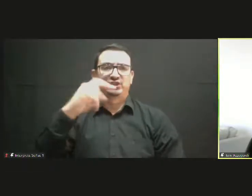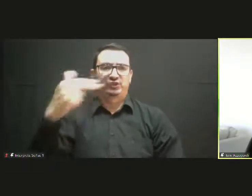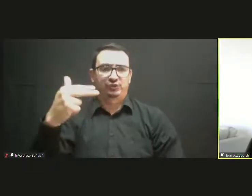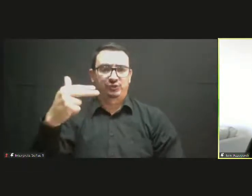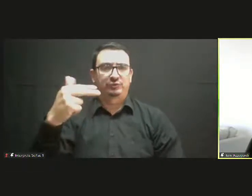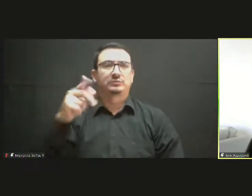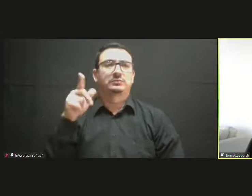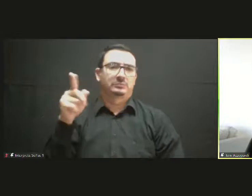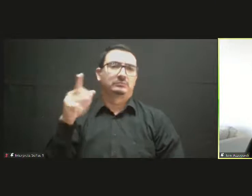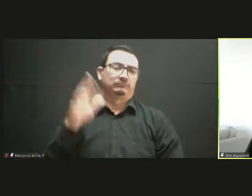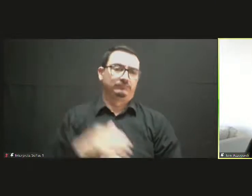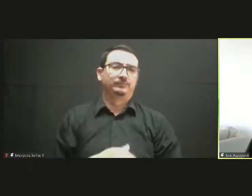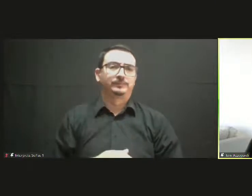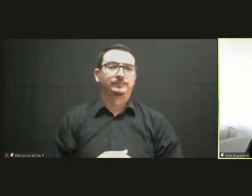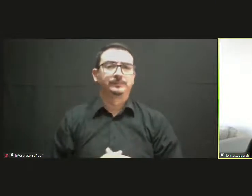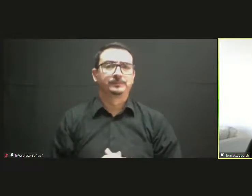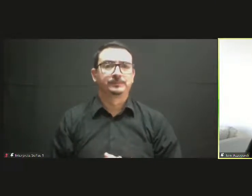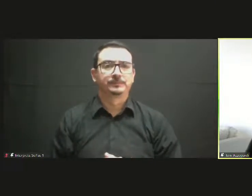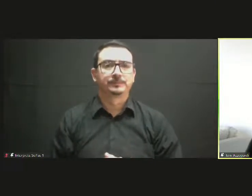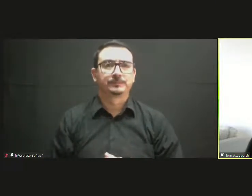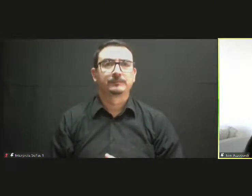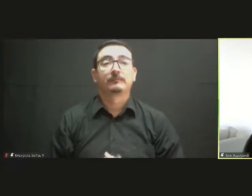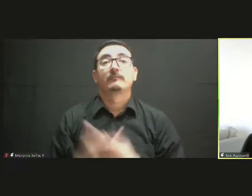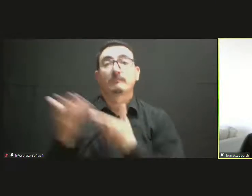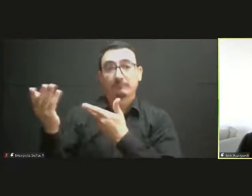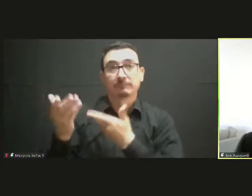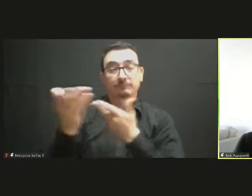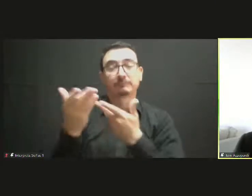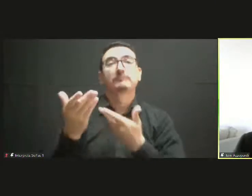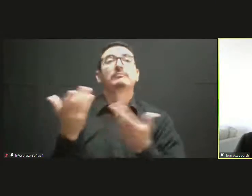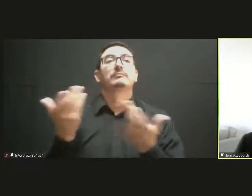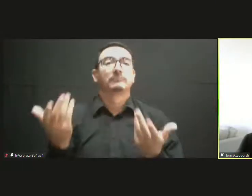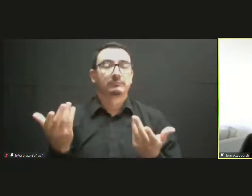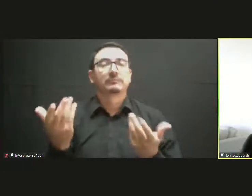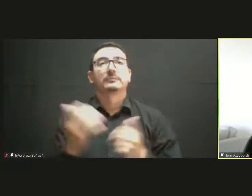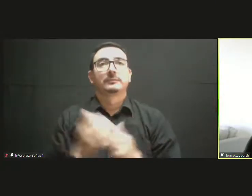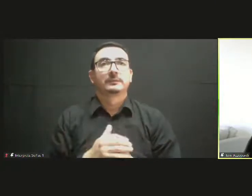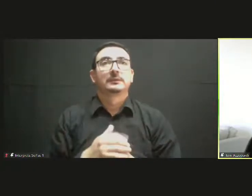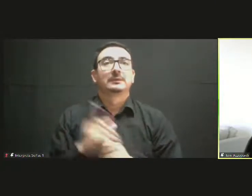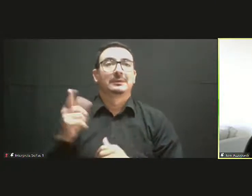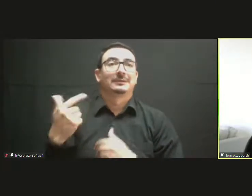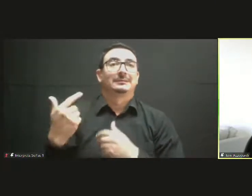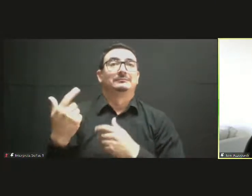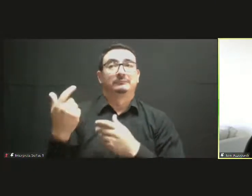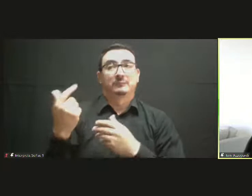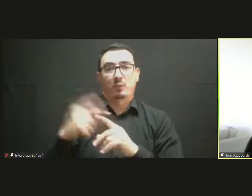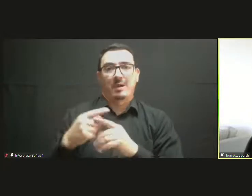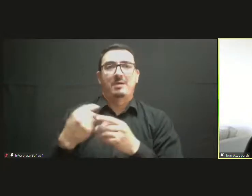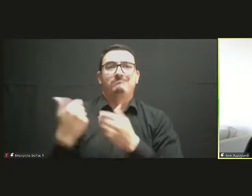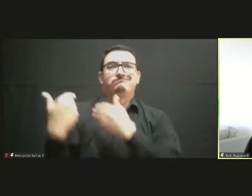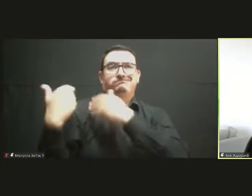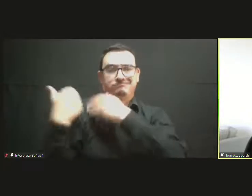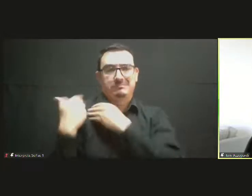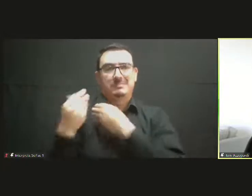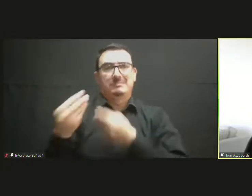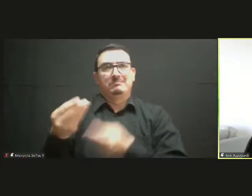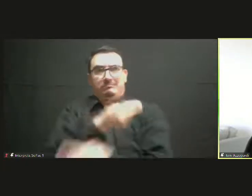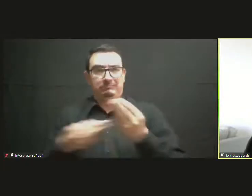Fernandez, is a researcher at the University of Zurich in Switzerland, who has advised developing countries on their trade policy.